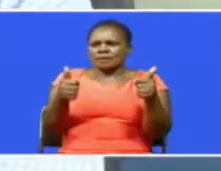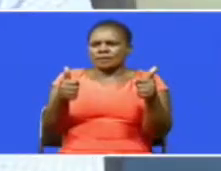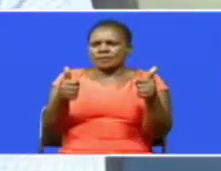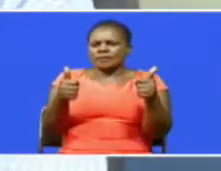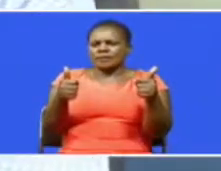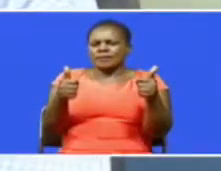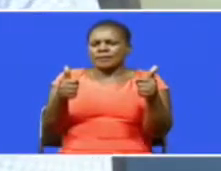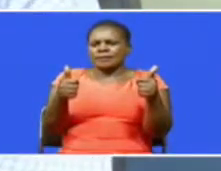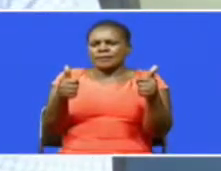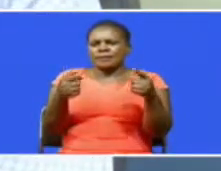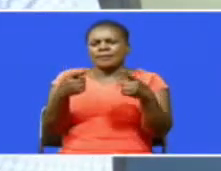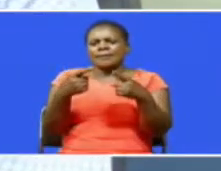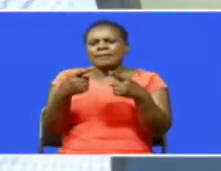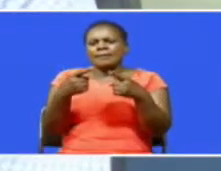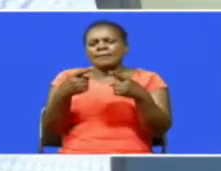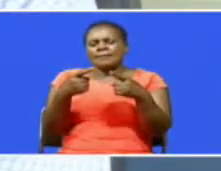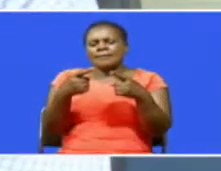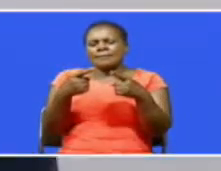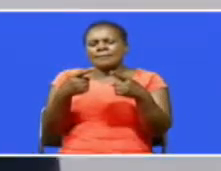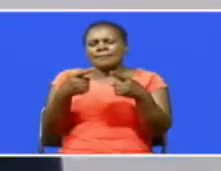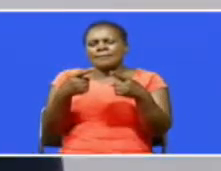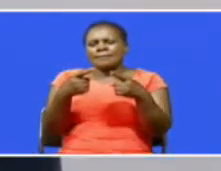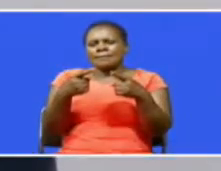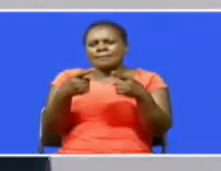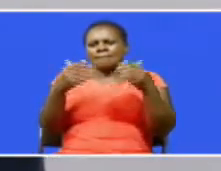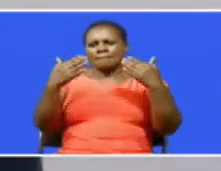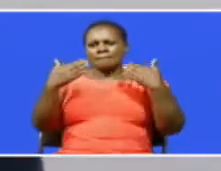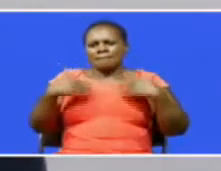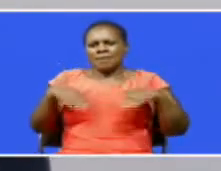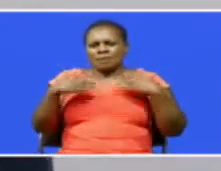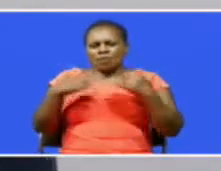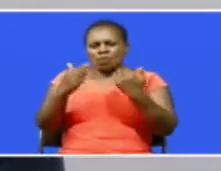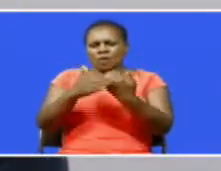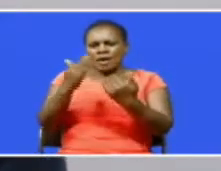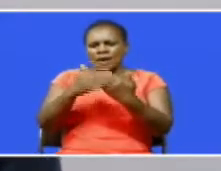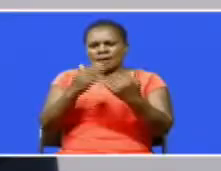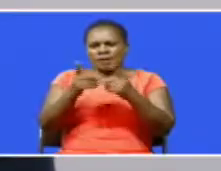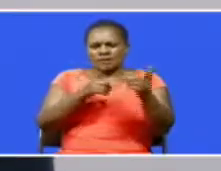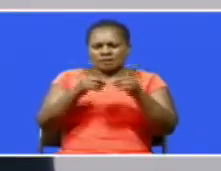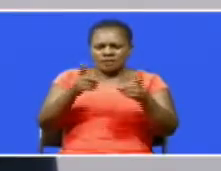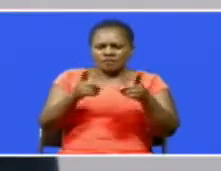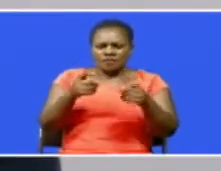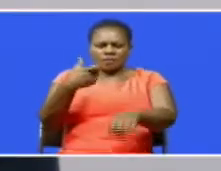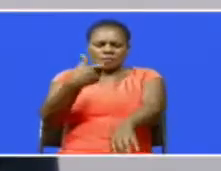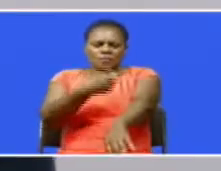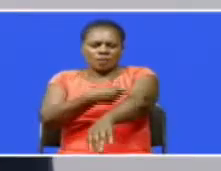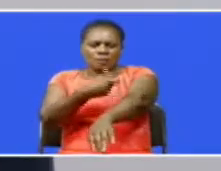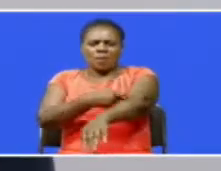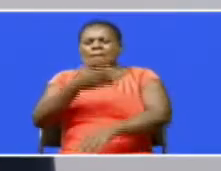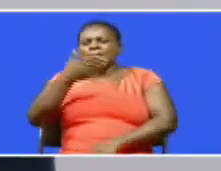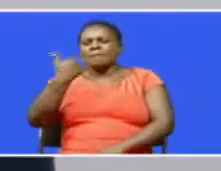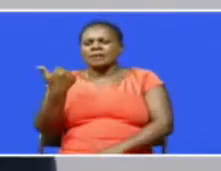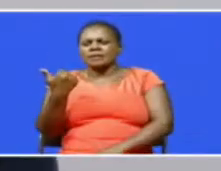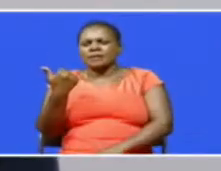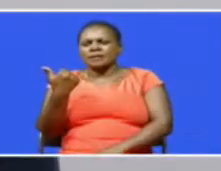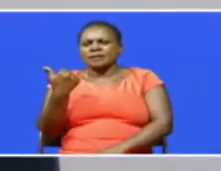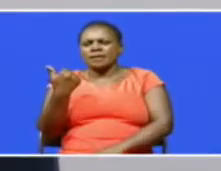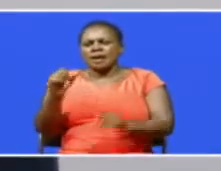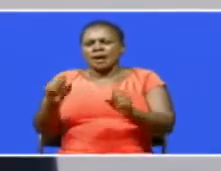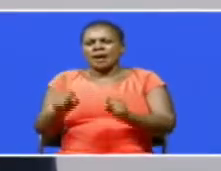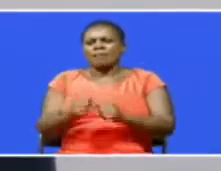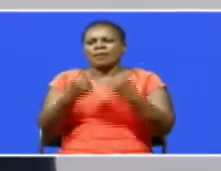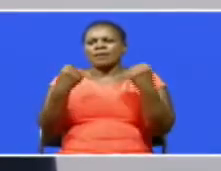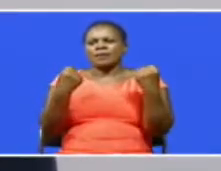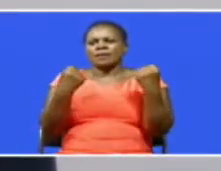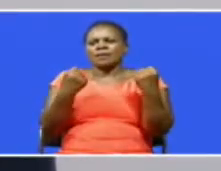checked by immunizations. For people who care about childhood death, vaccines are the best thing that ever happened.